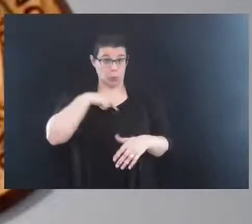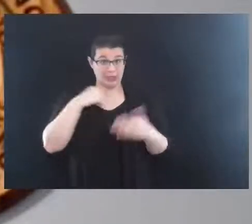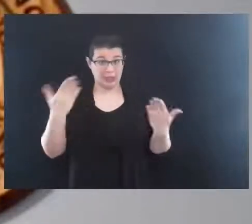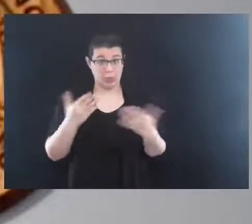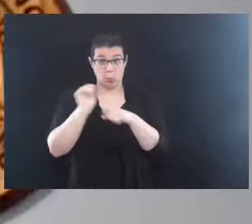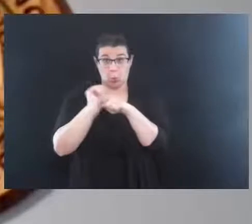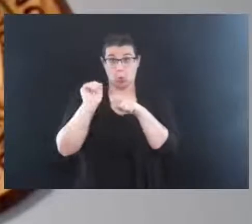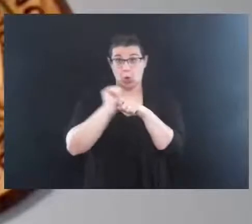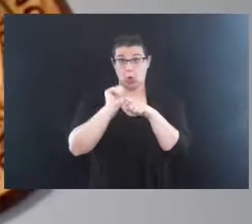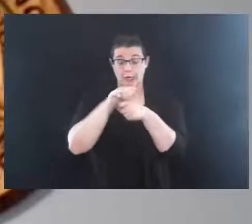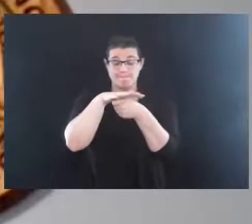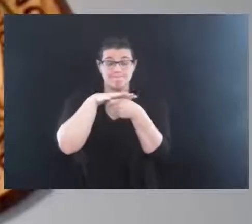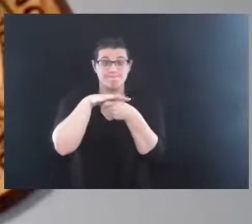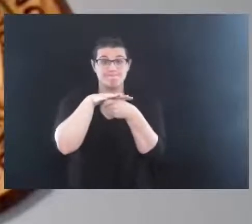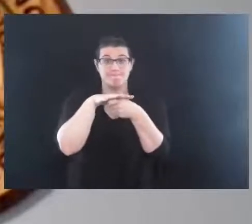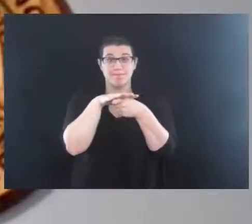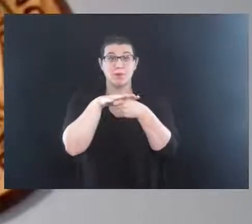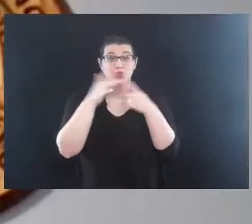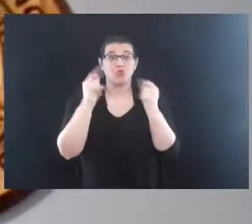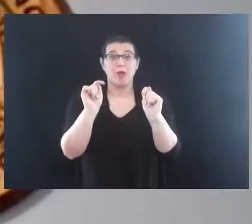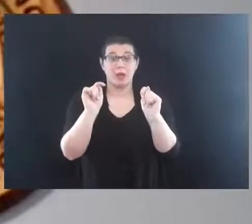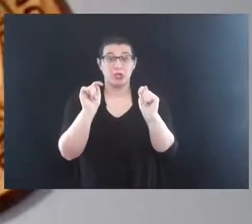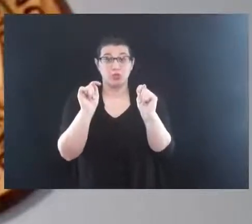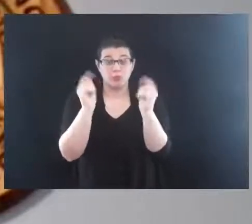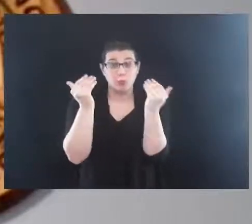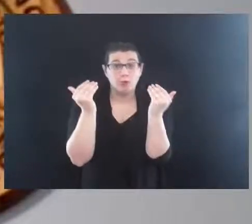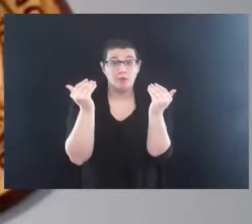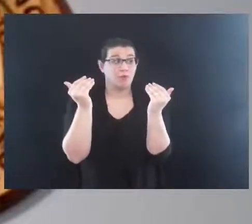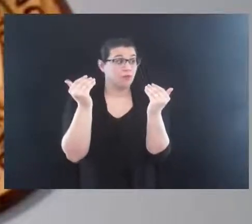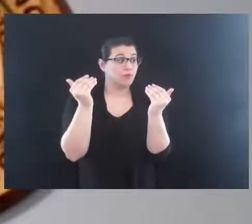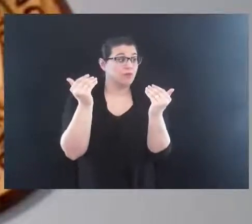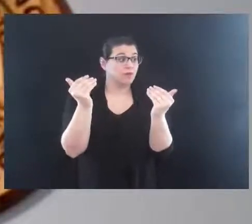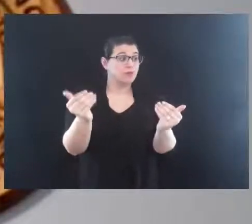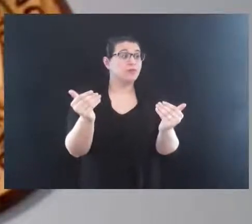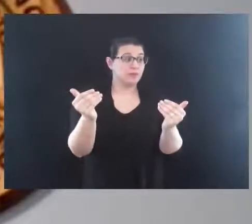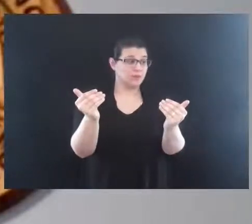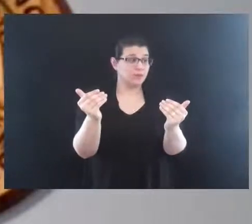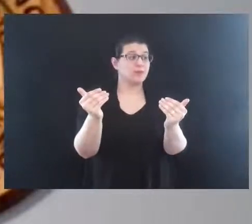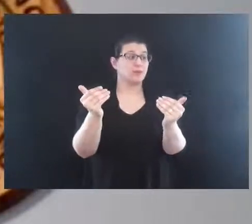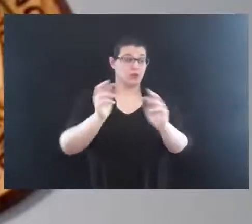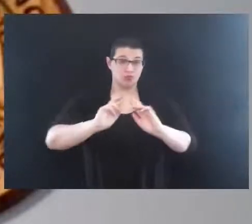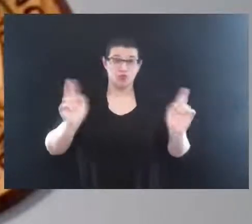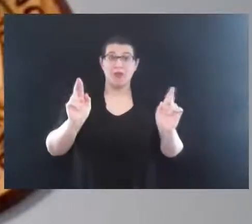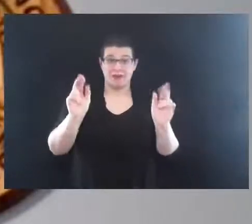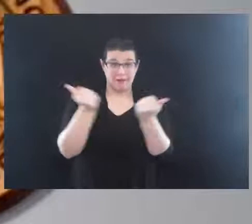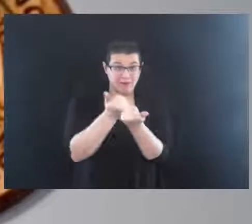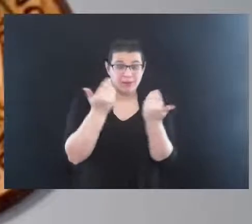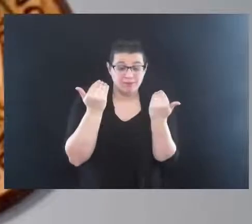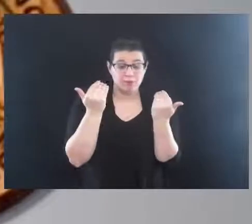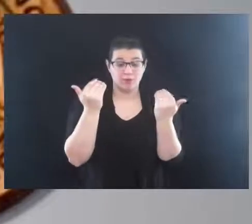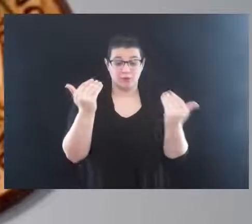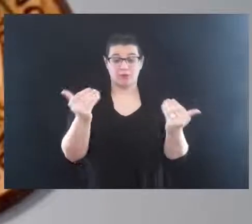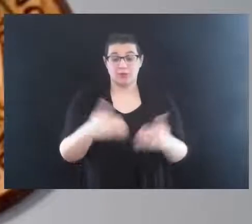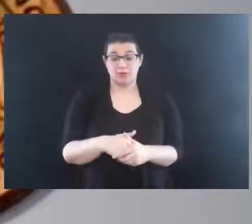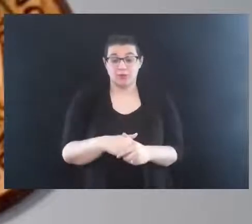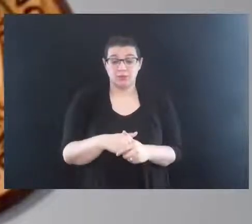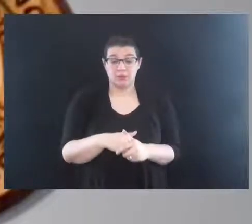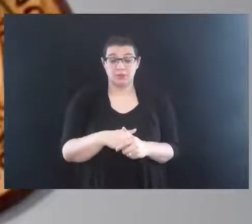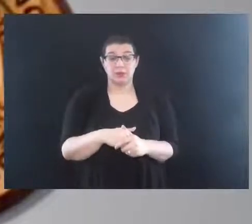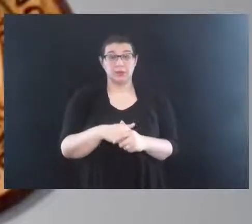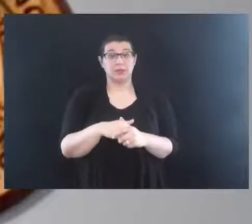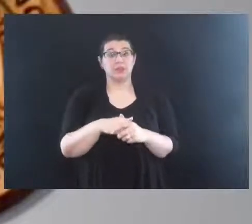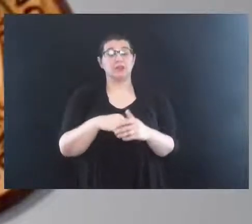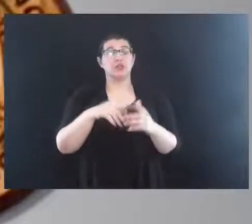the supplies that we will need moving forward, we wouldn't be able to make the announcement that we are doing a monoclonal antibody infusion starting